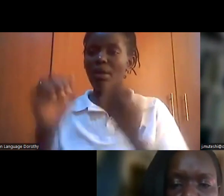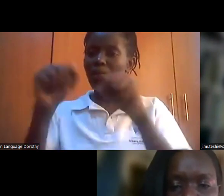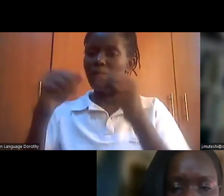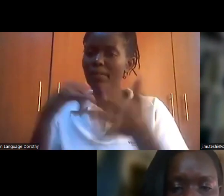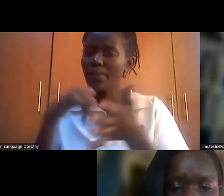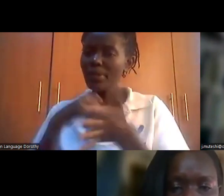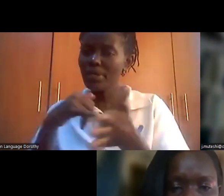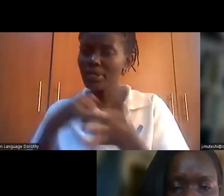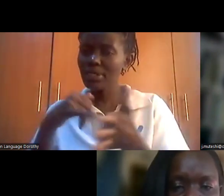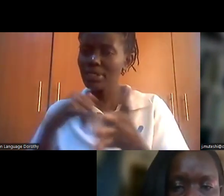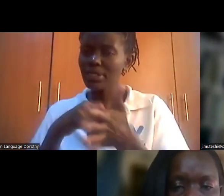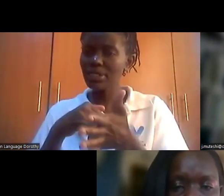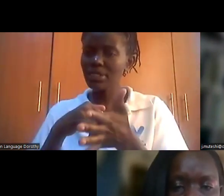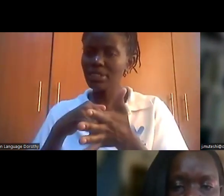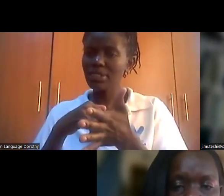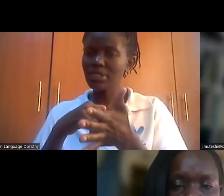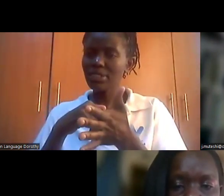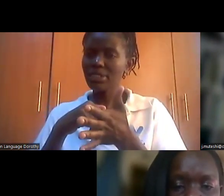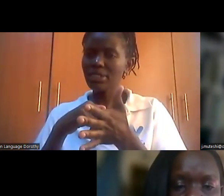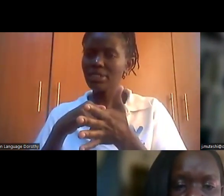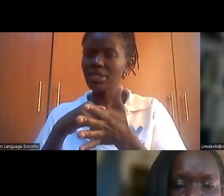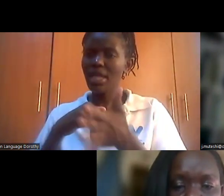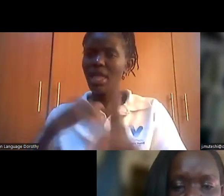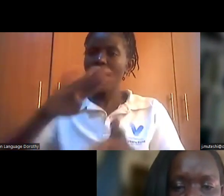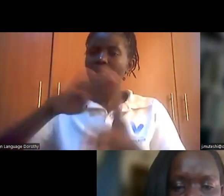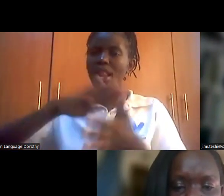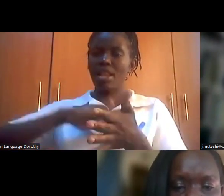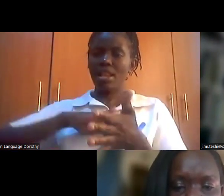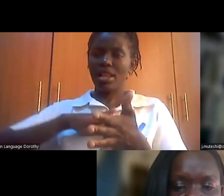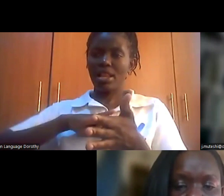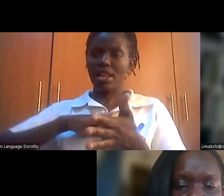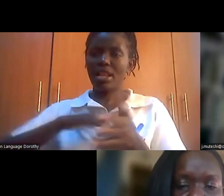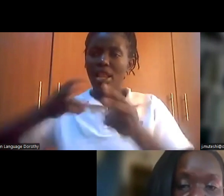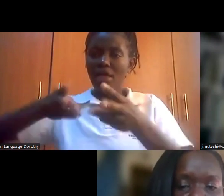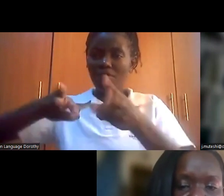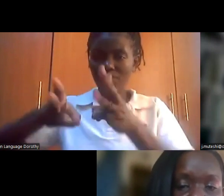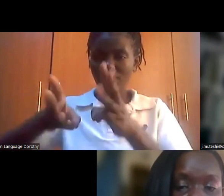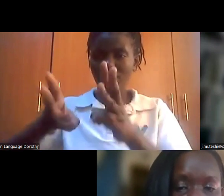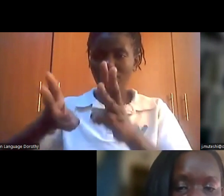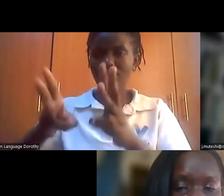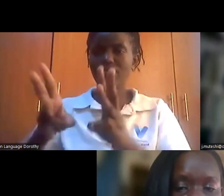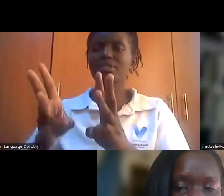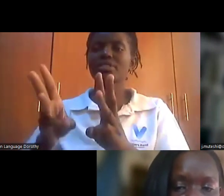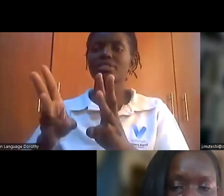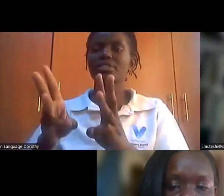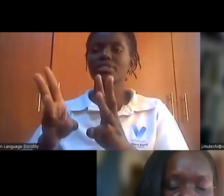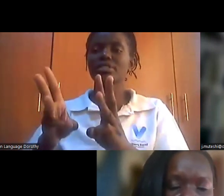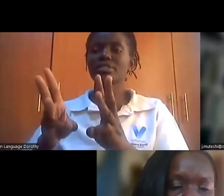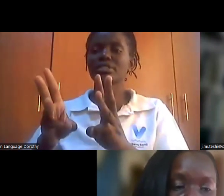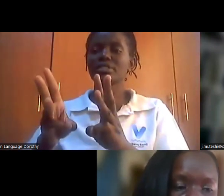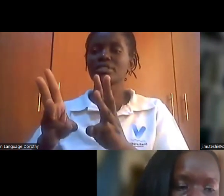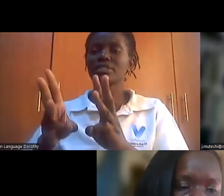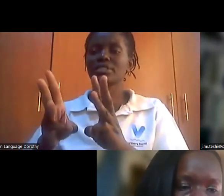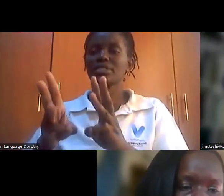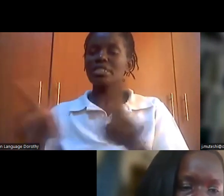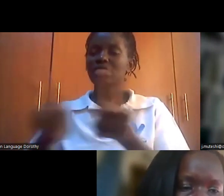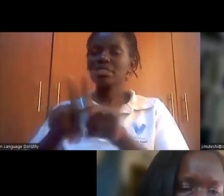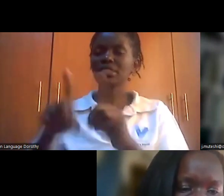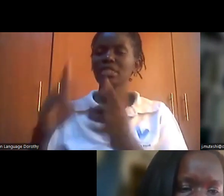review, qualitative methods, quantitative, a data analysis, and then we also